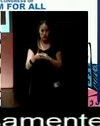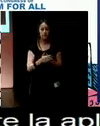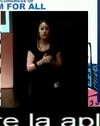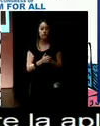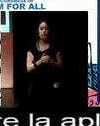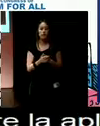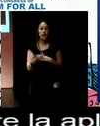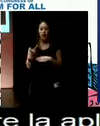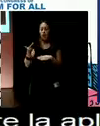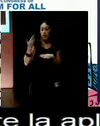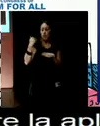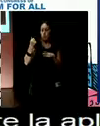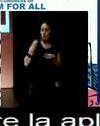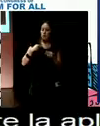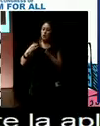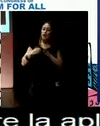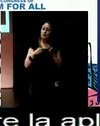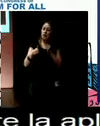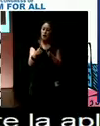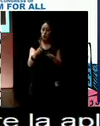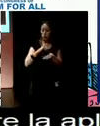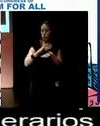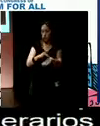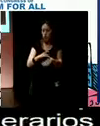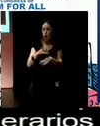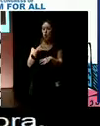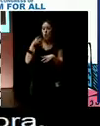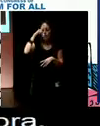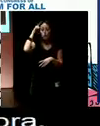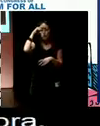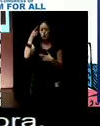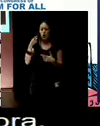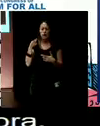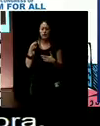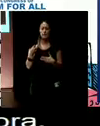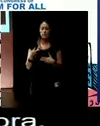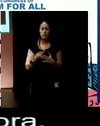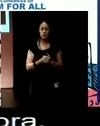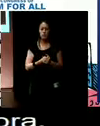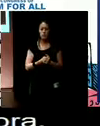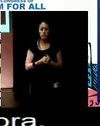this process, one of them is the cultural itineraries.